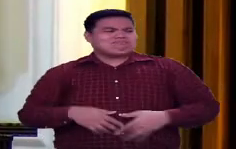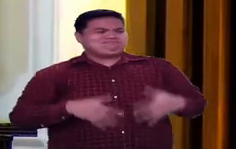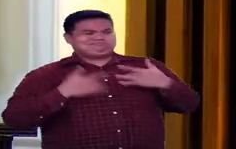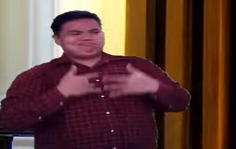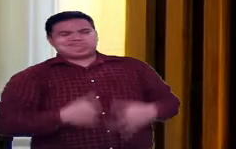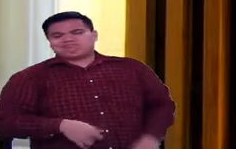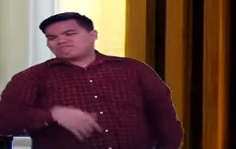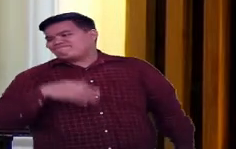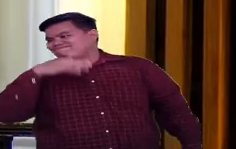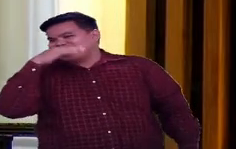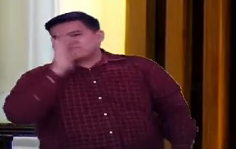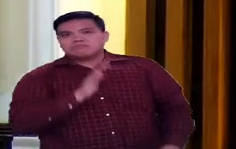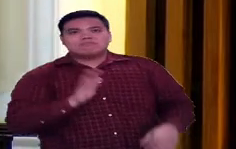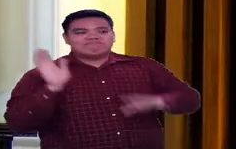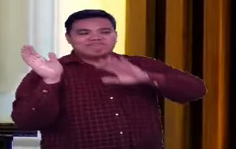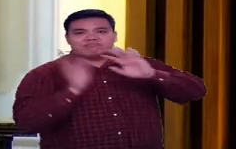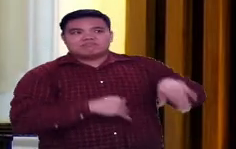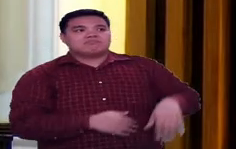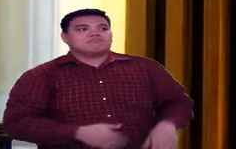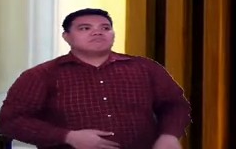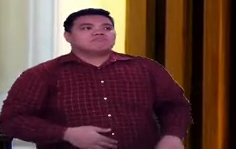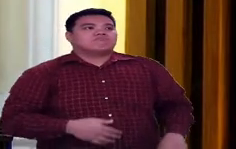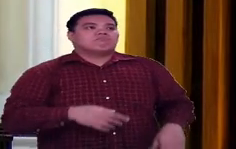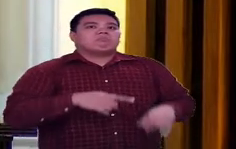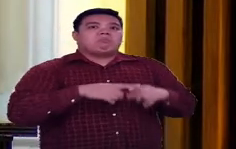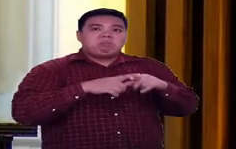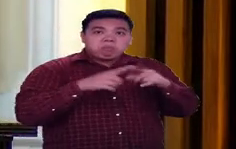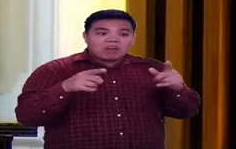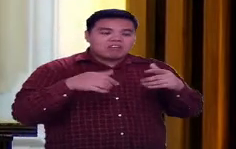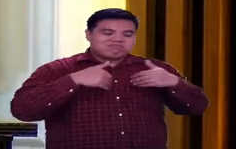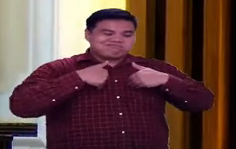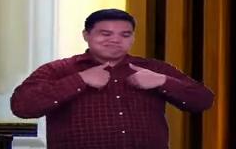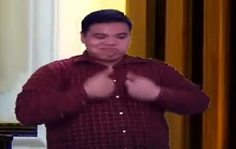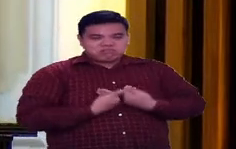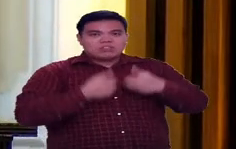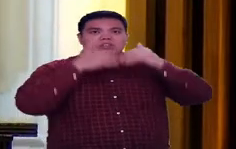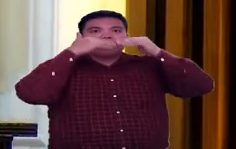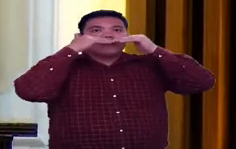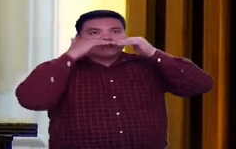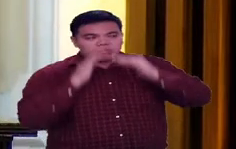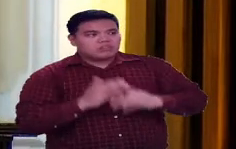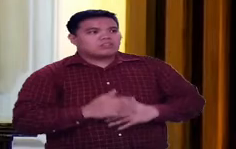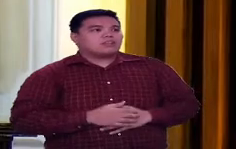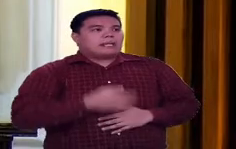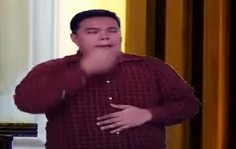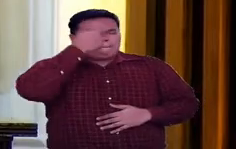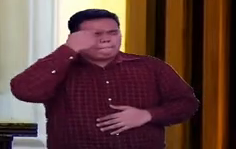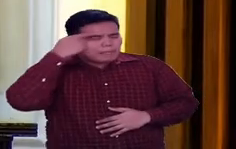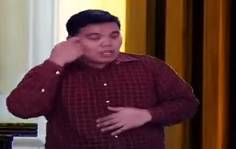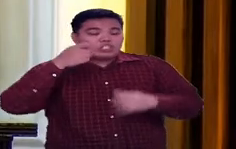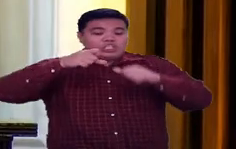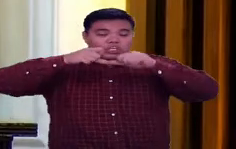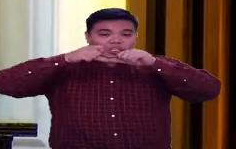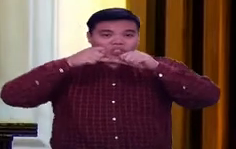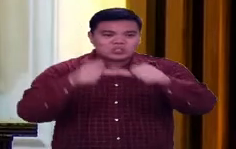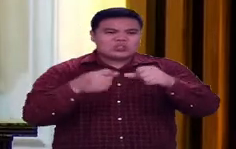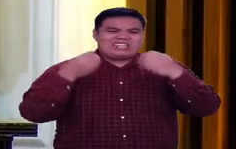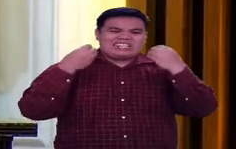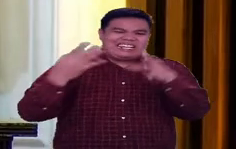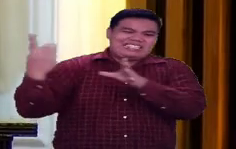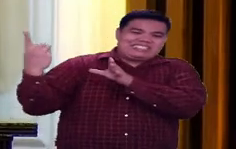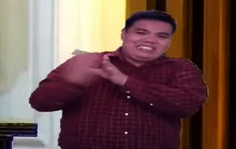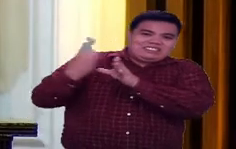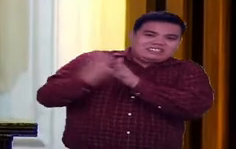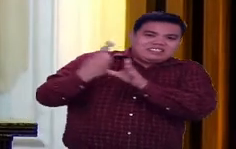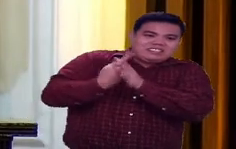discouraged. The words describe a condition of weariness because of continual harassment